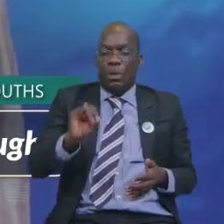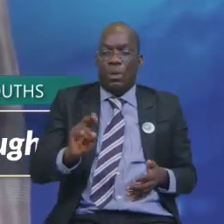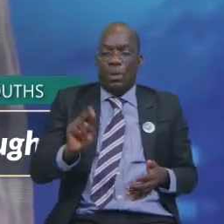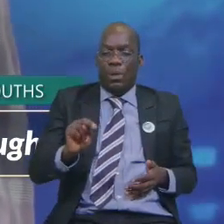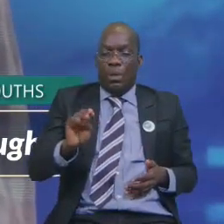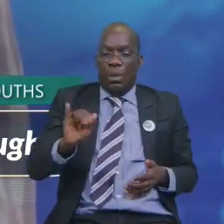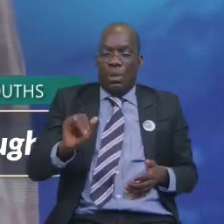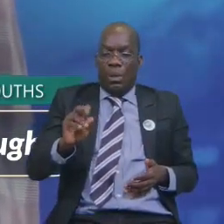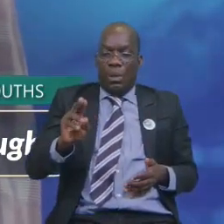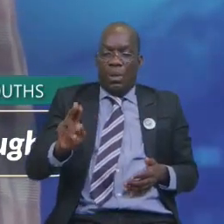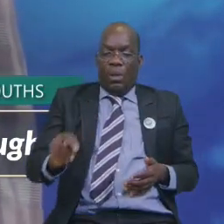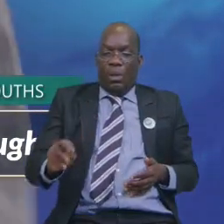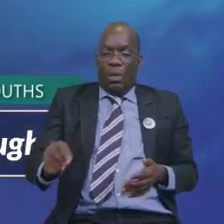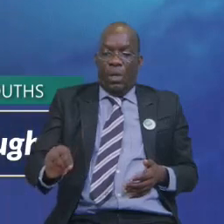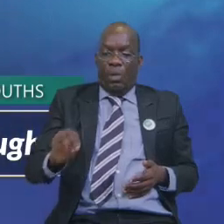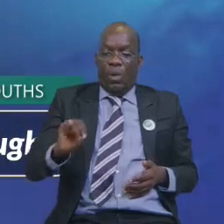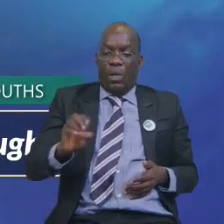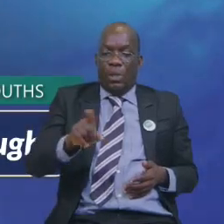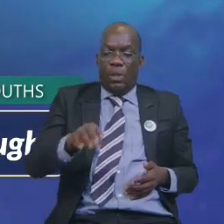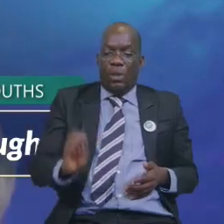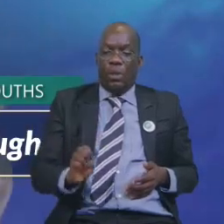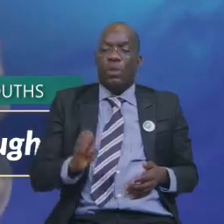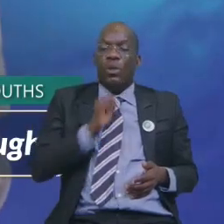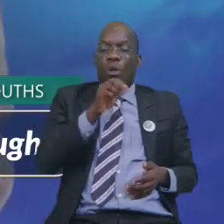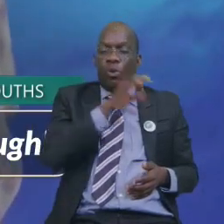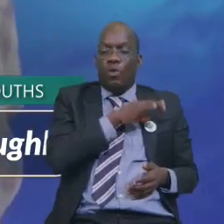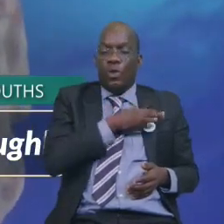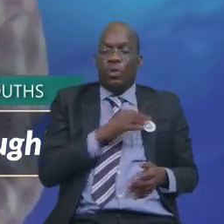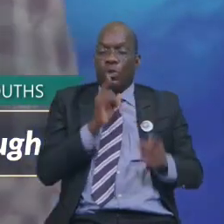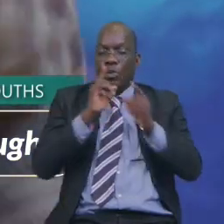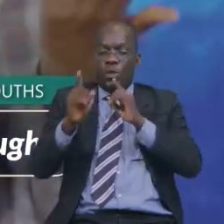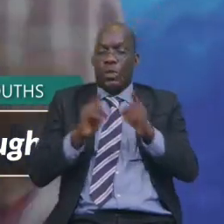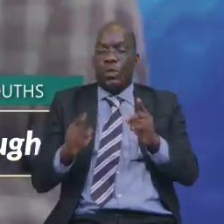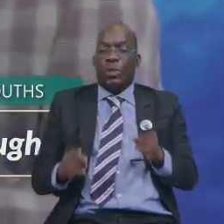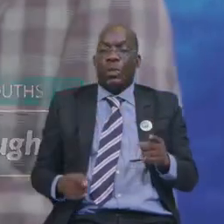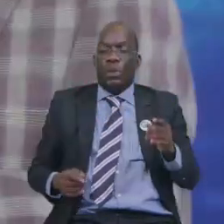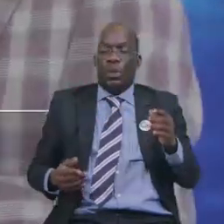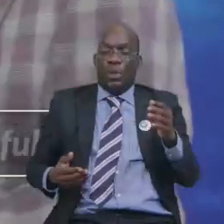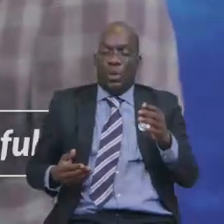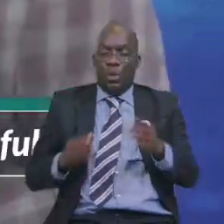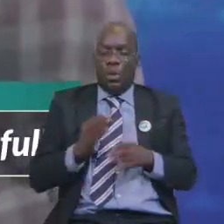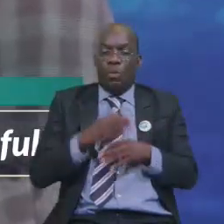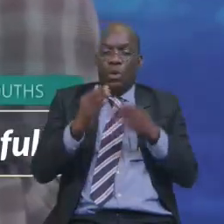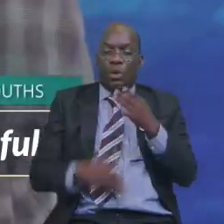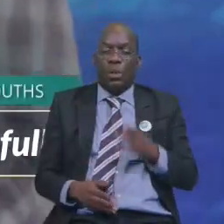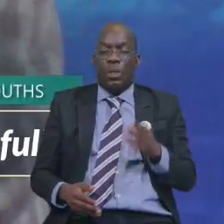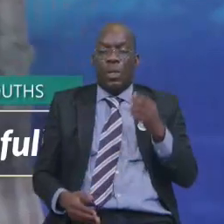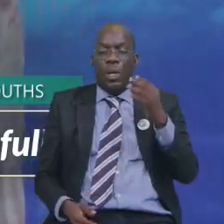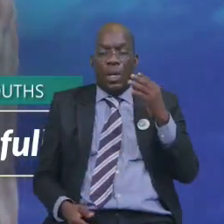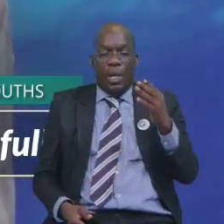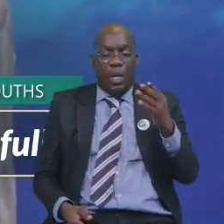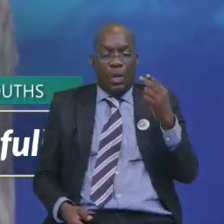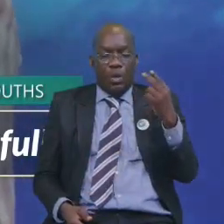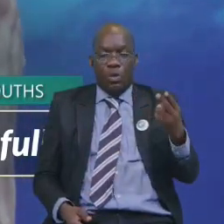unprofitable speech thoroughly. M, number two now, mortify